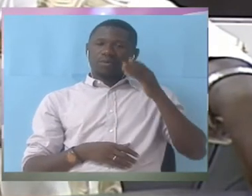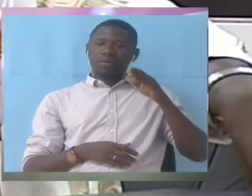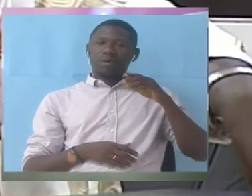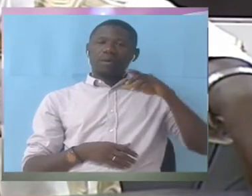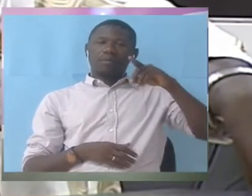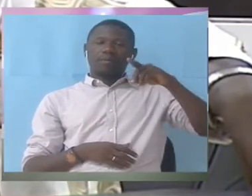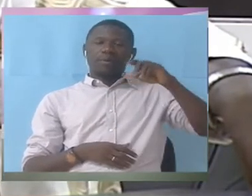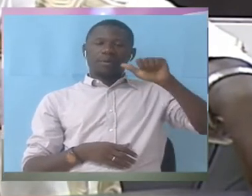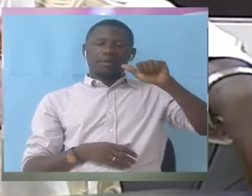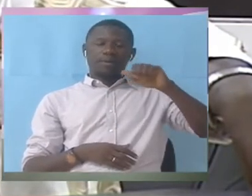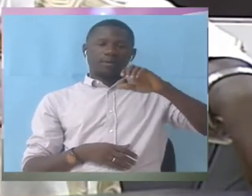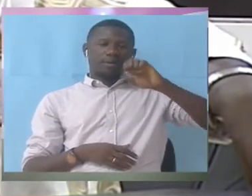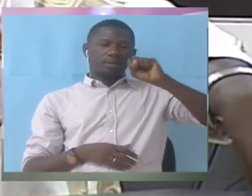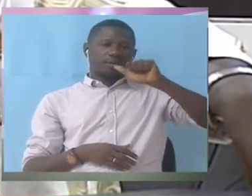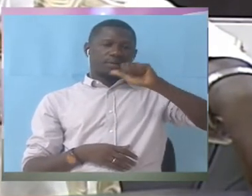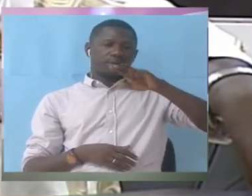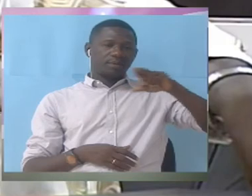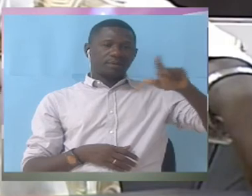Sala Jang,